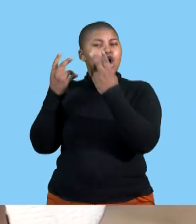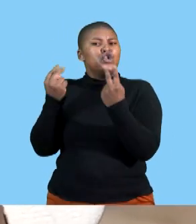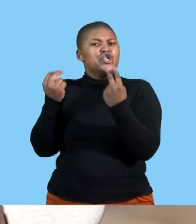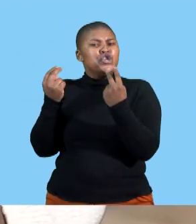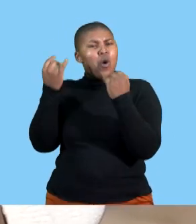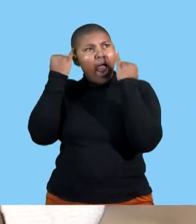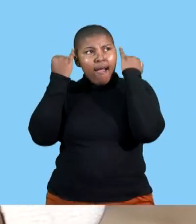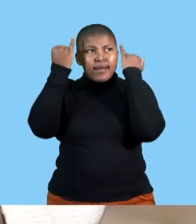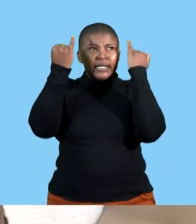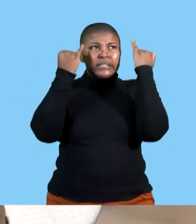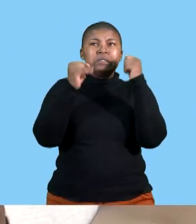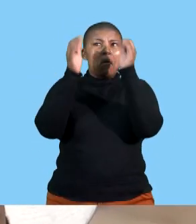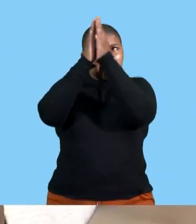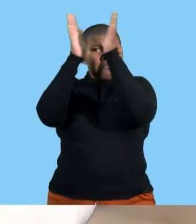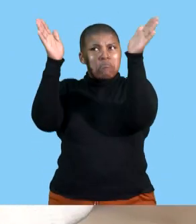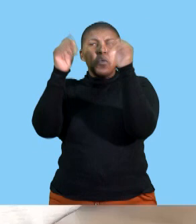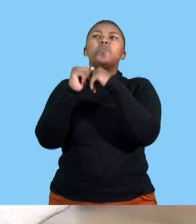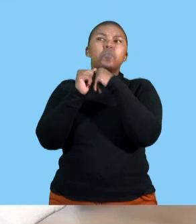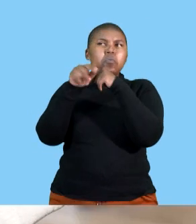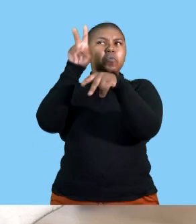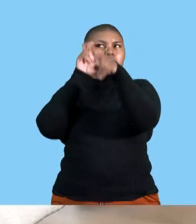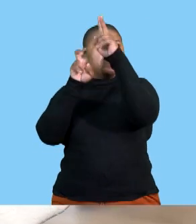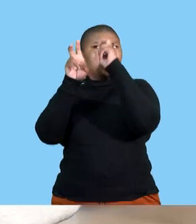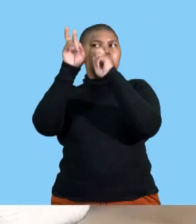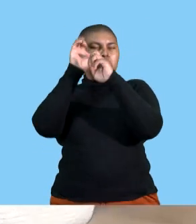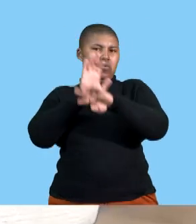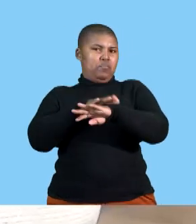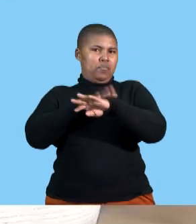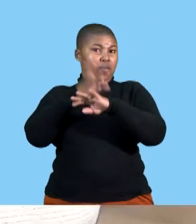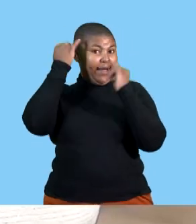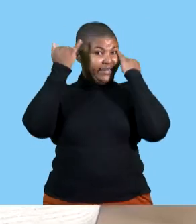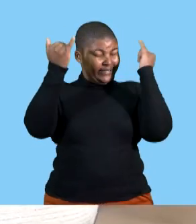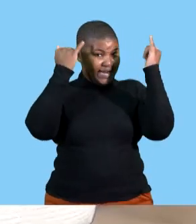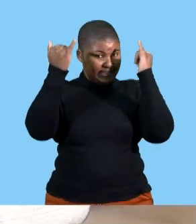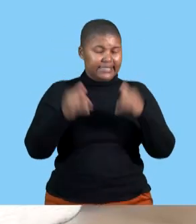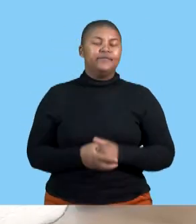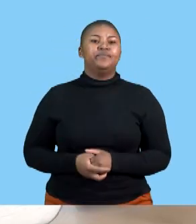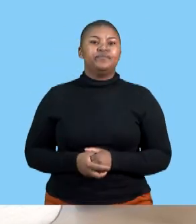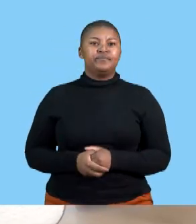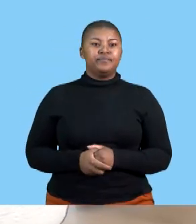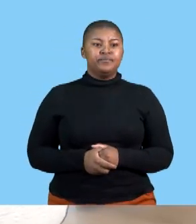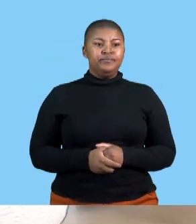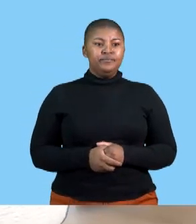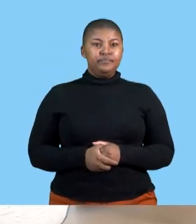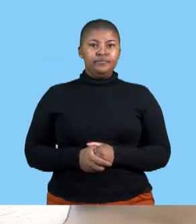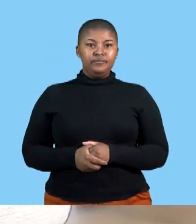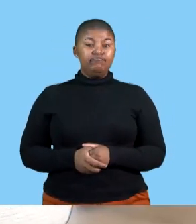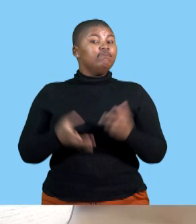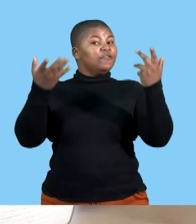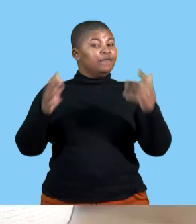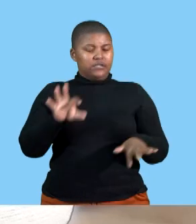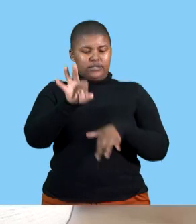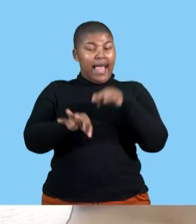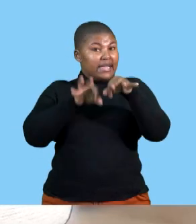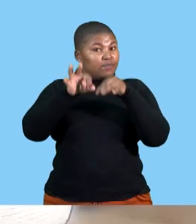open to new ideas. All right, so we are done now with elaborating on the meaning of